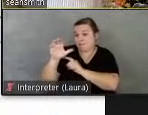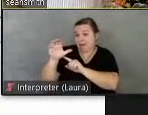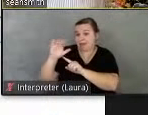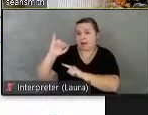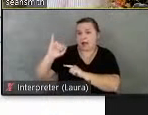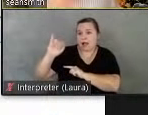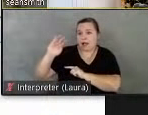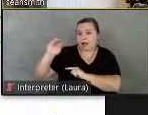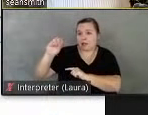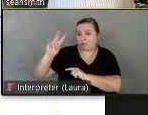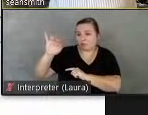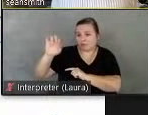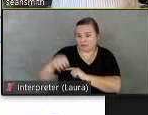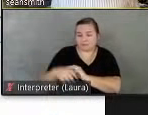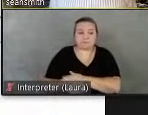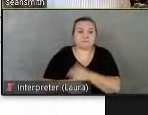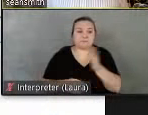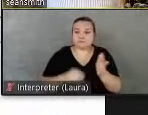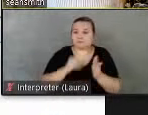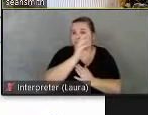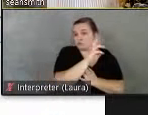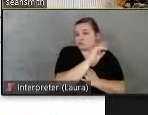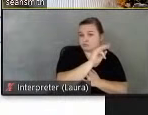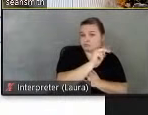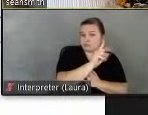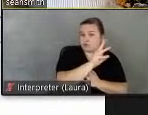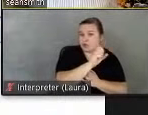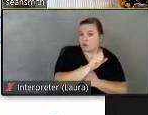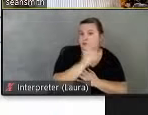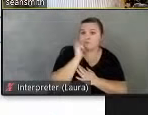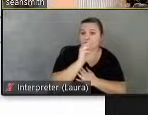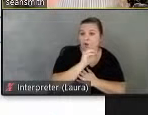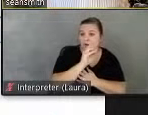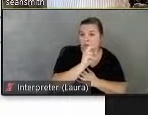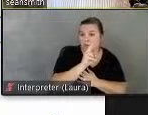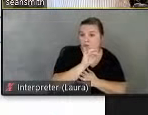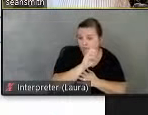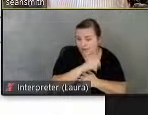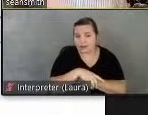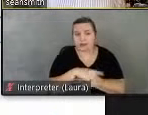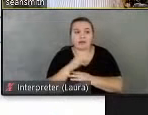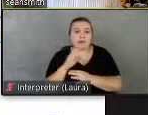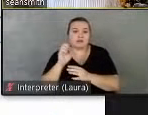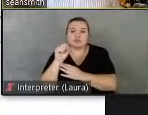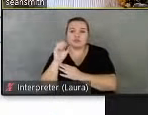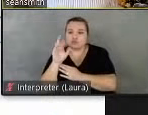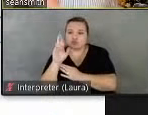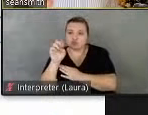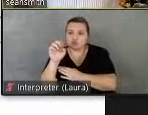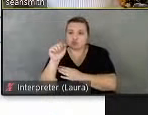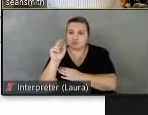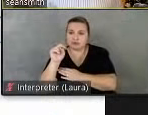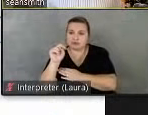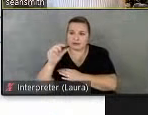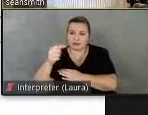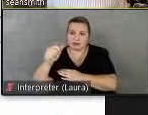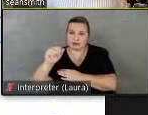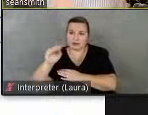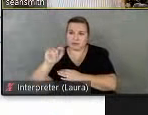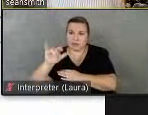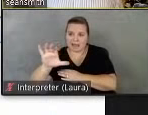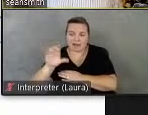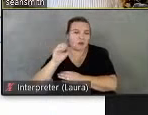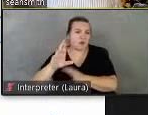for Windows. And there are a host of other Chrome apps, Screencastify, Screen-O-Matic, and things of that nature for our Google users,